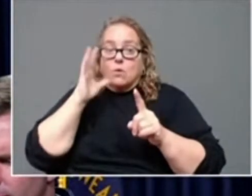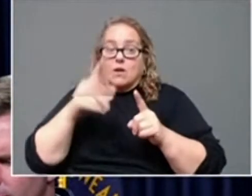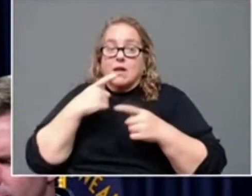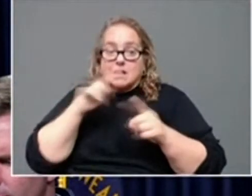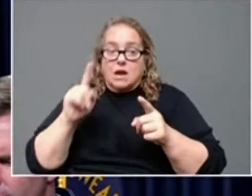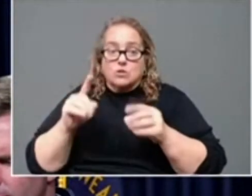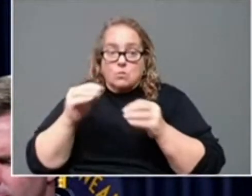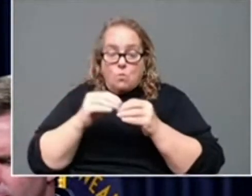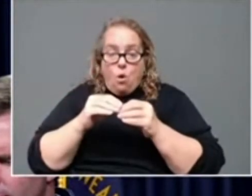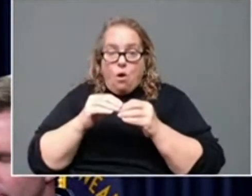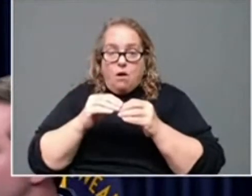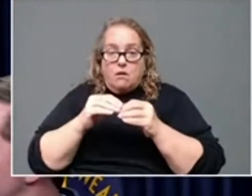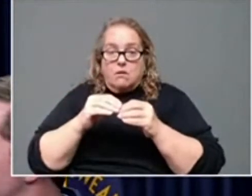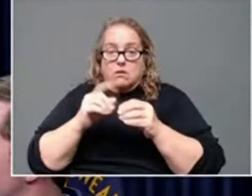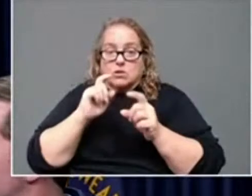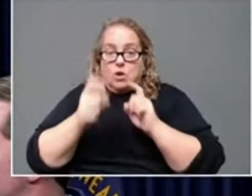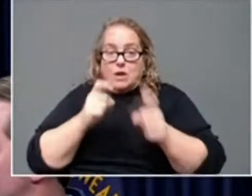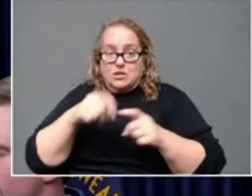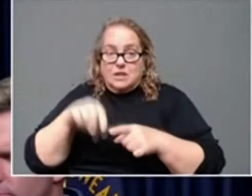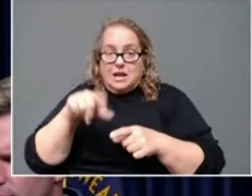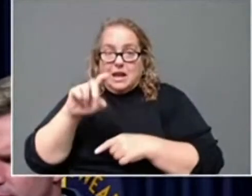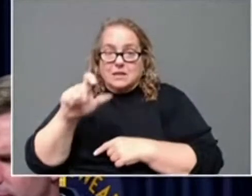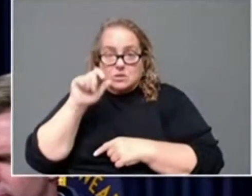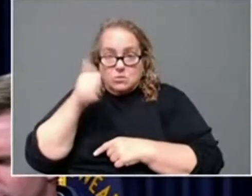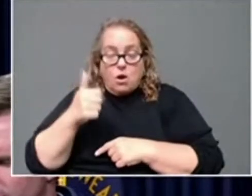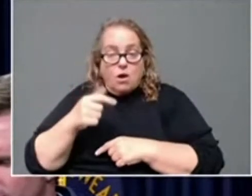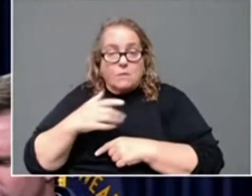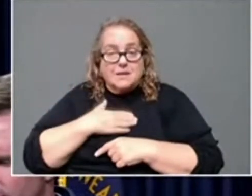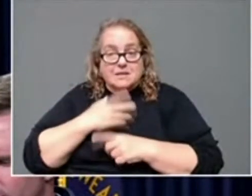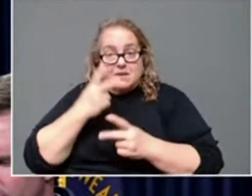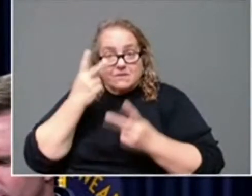tomorrow. Please visit